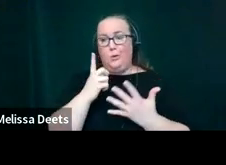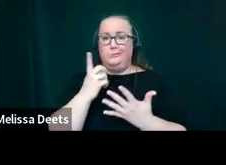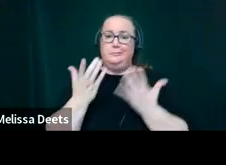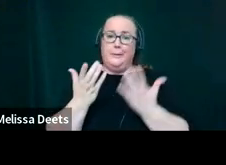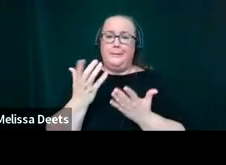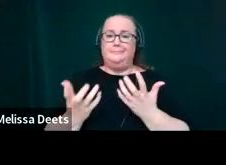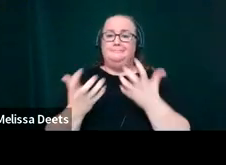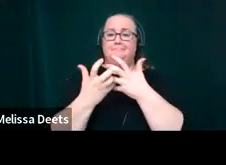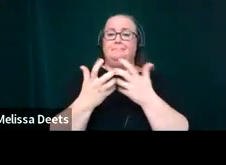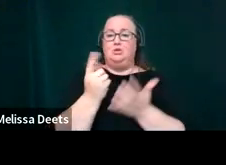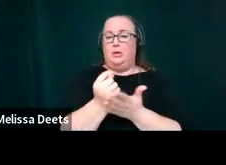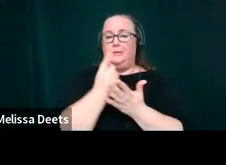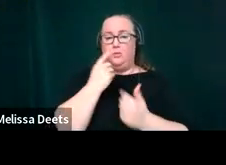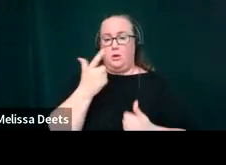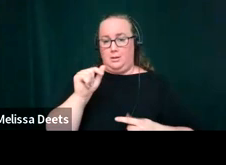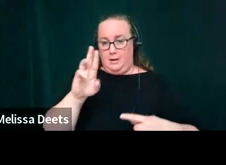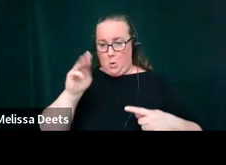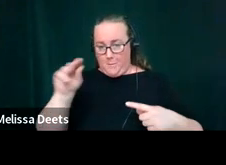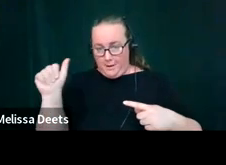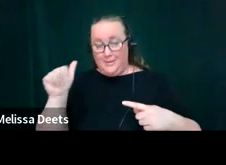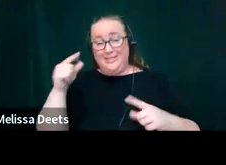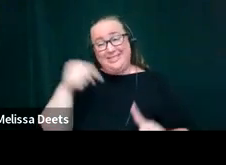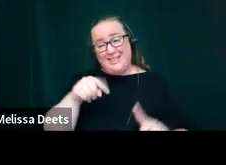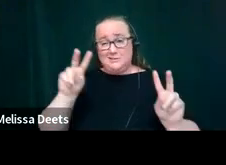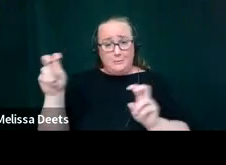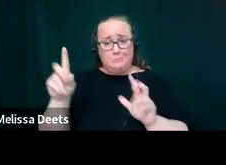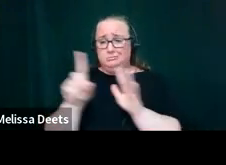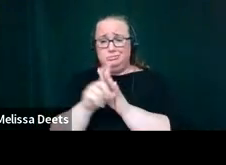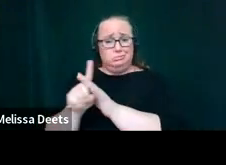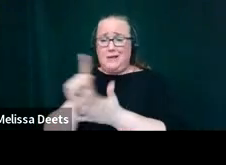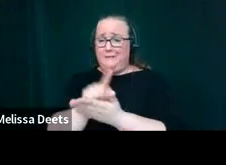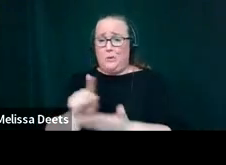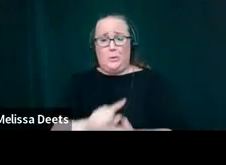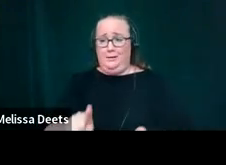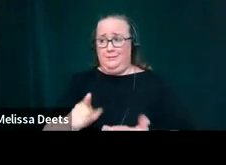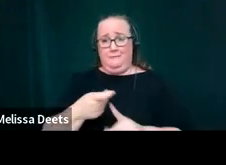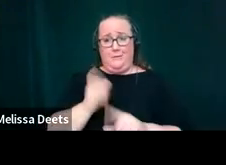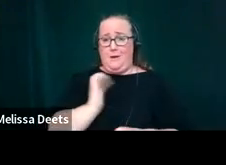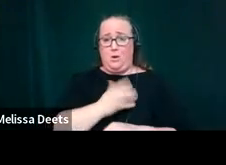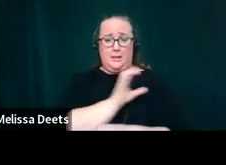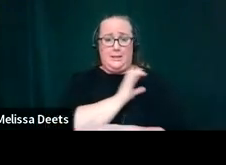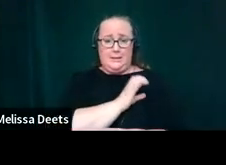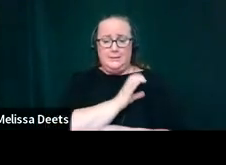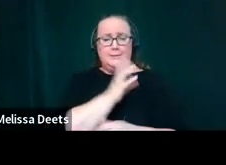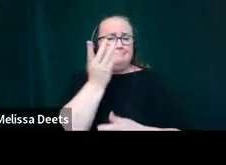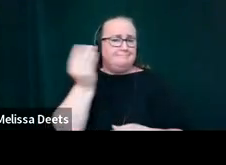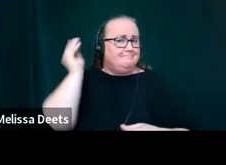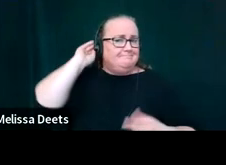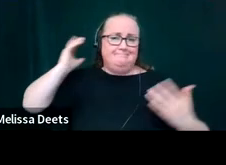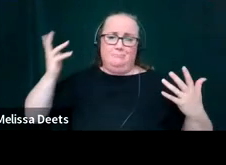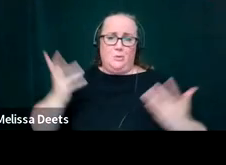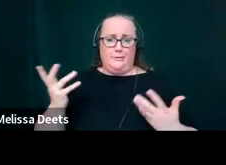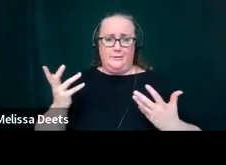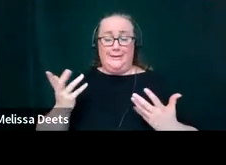glaucoma. These are topics that come up on a weekly basis in our clinic. So what are our takeaways here? Our group at Columbia is